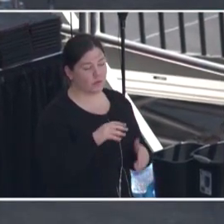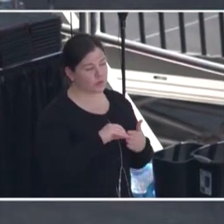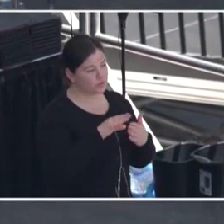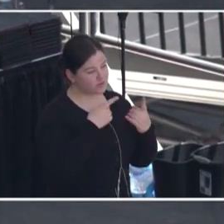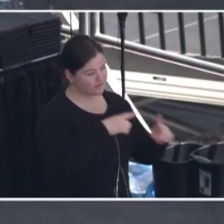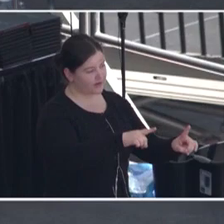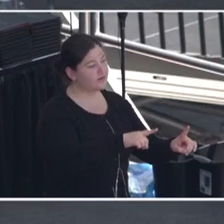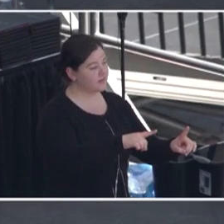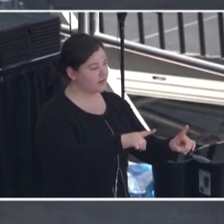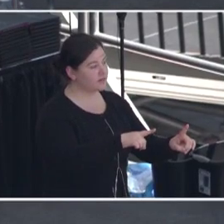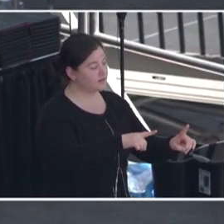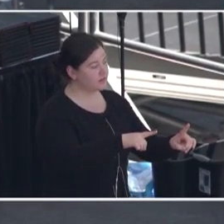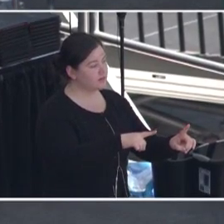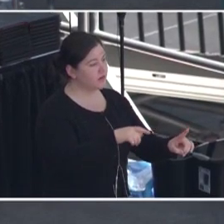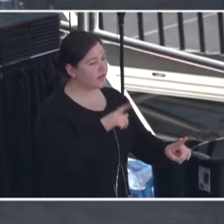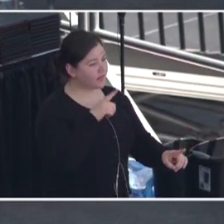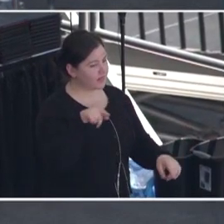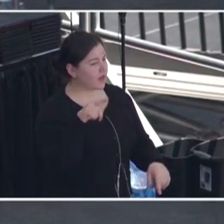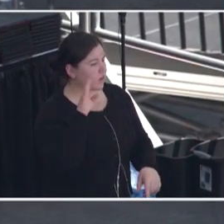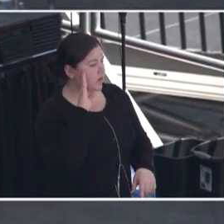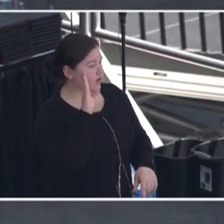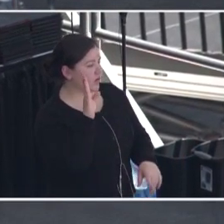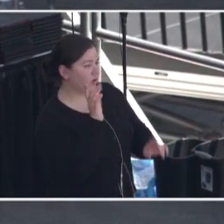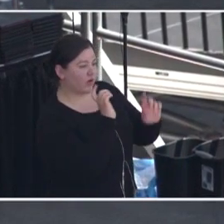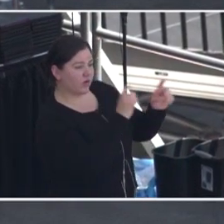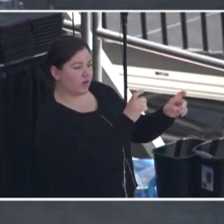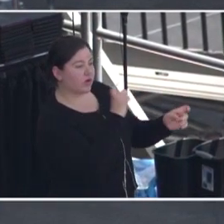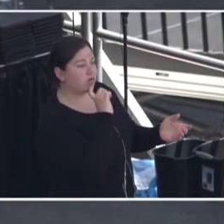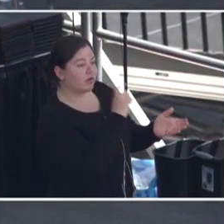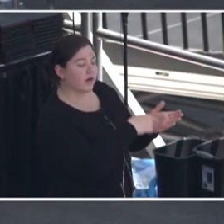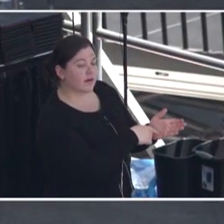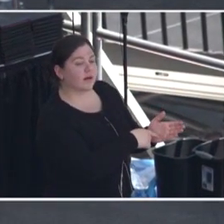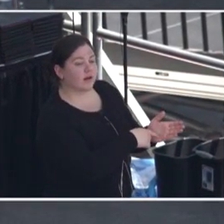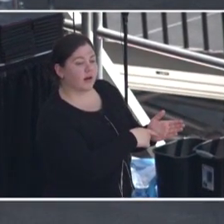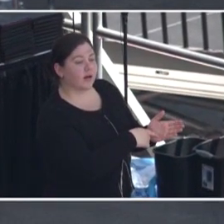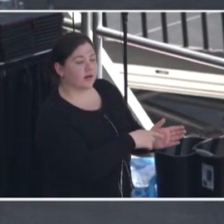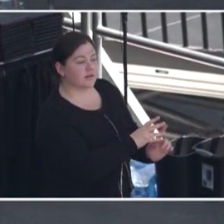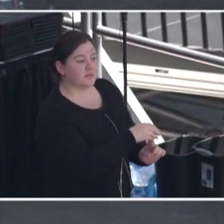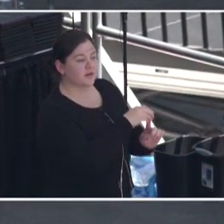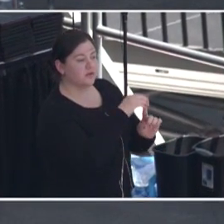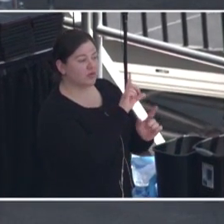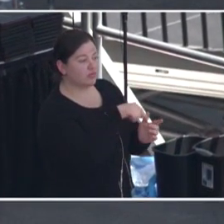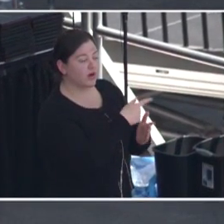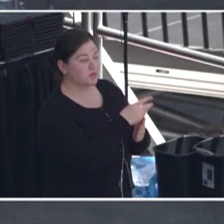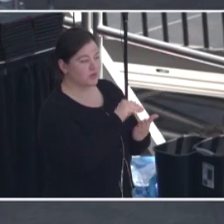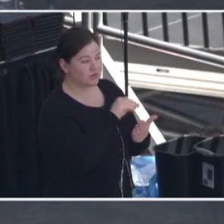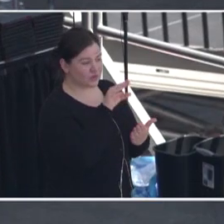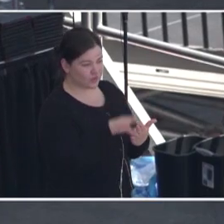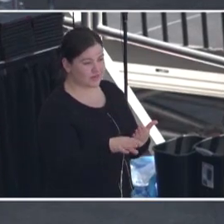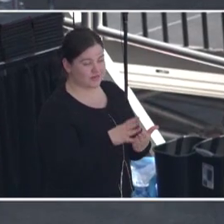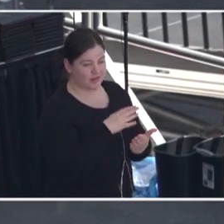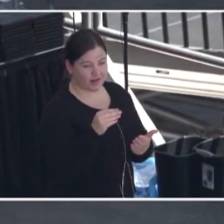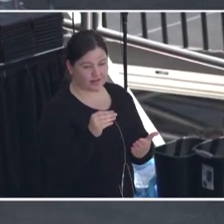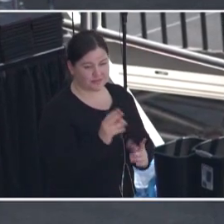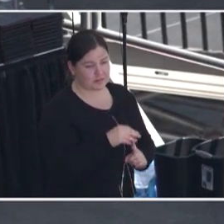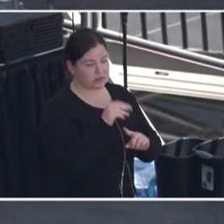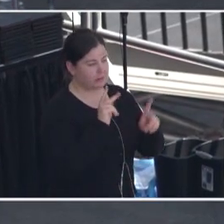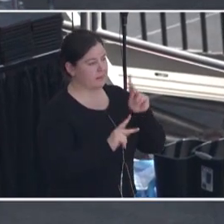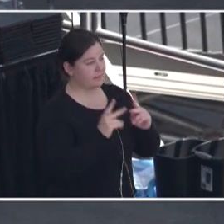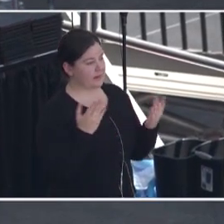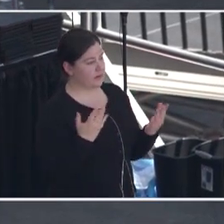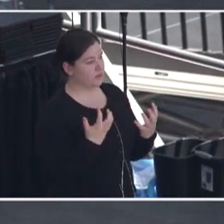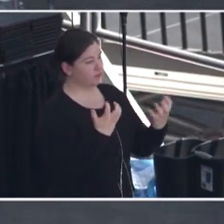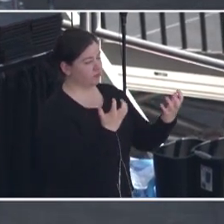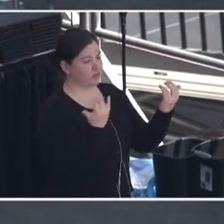who will recognize some of our truly unique graduates and special people in the